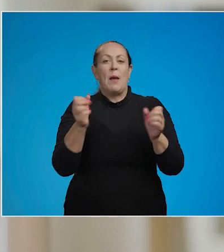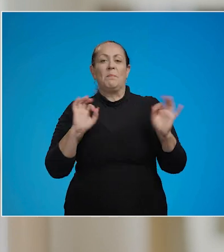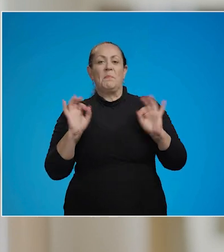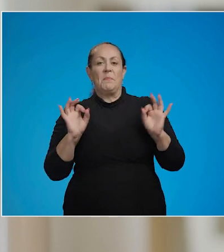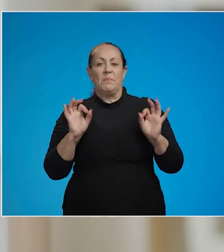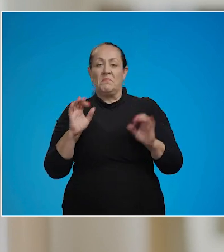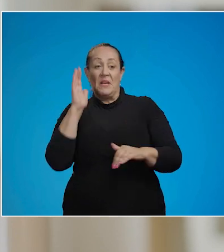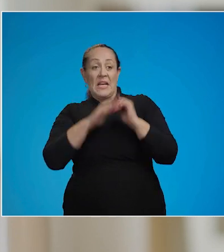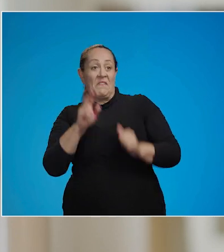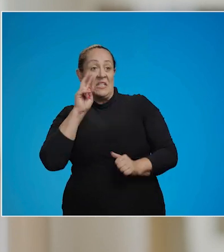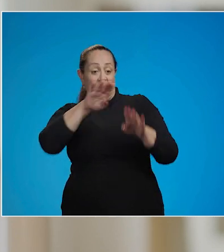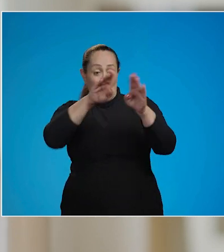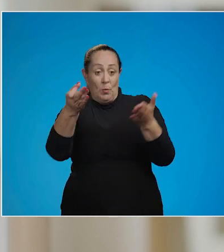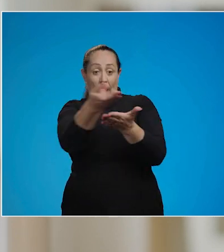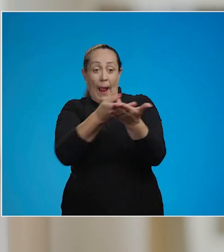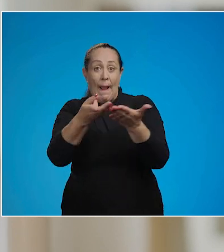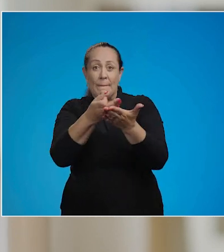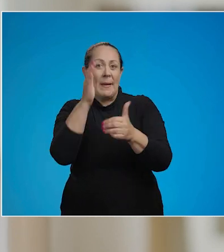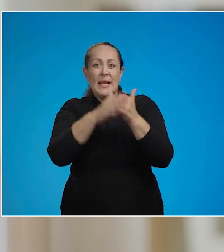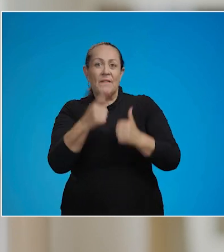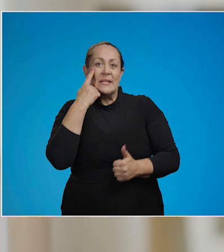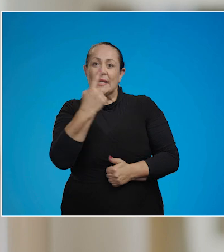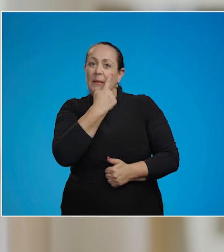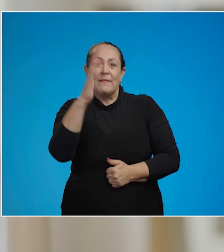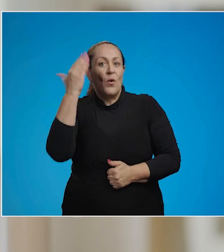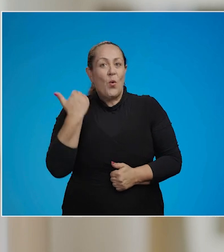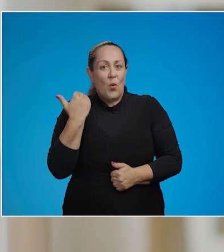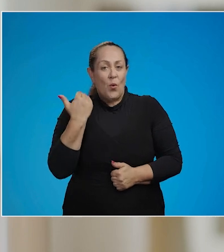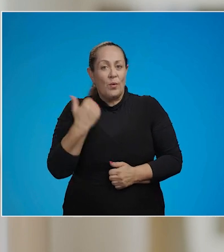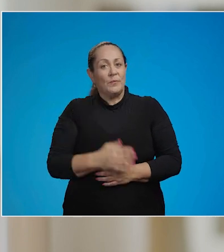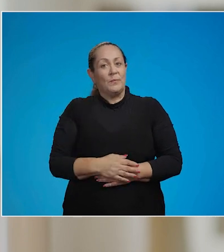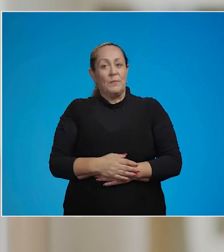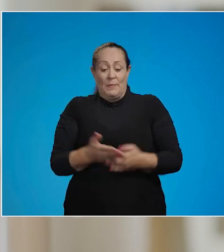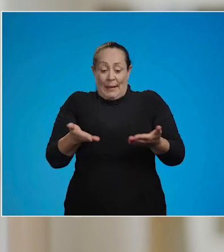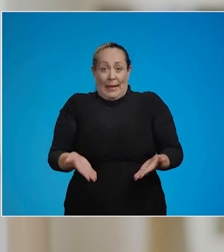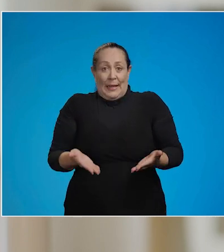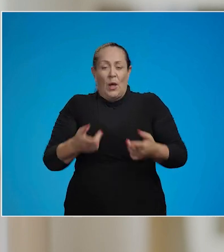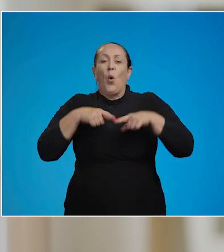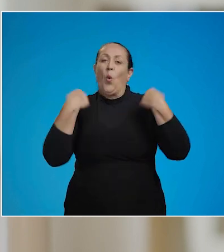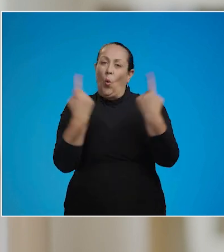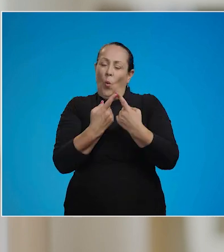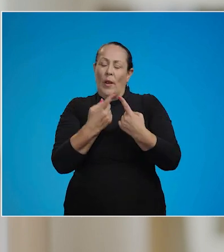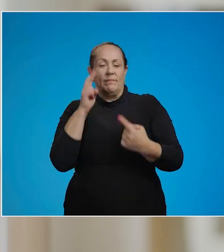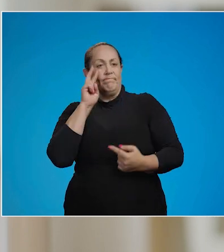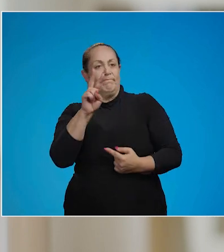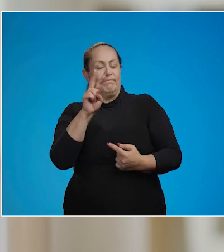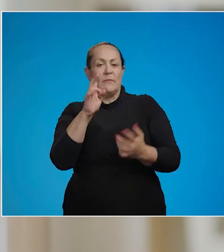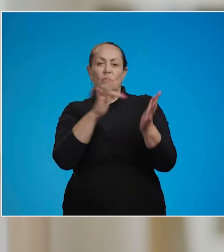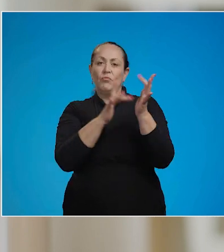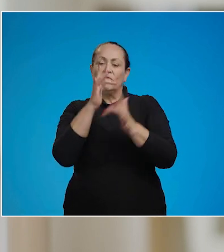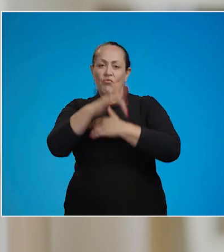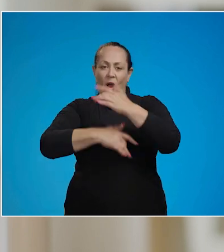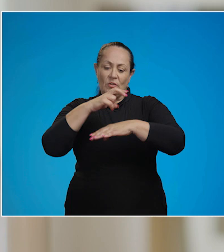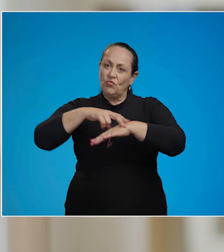None will experience the empty tomb in its starkness. But here we encounter the risen